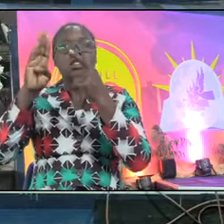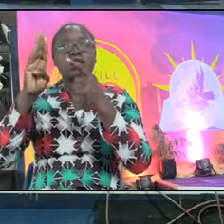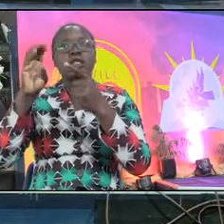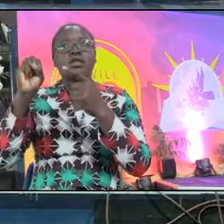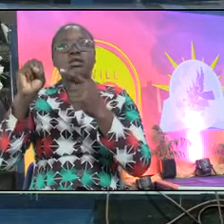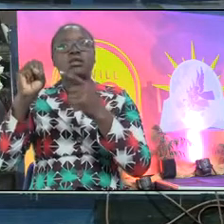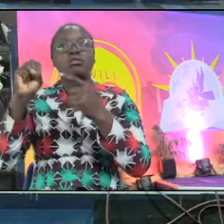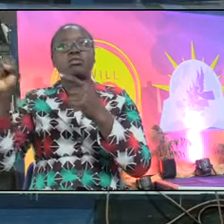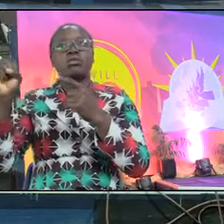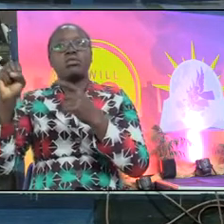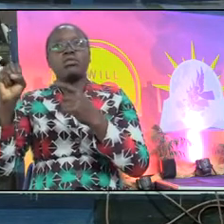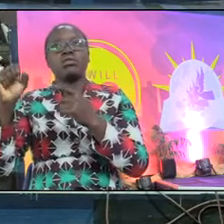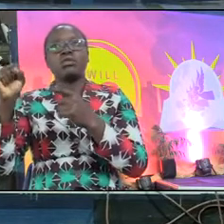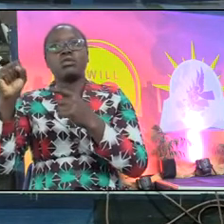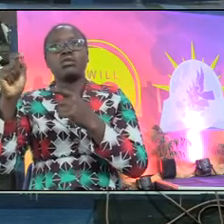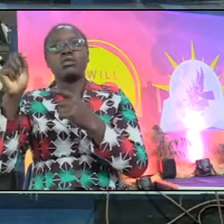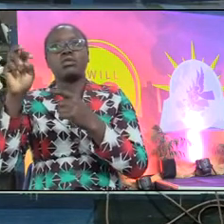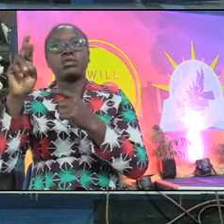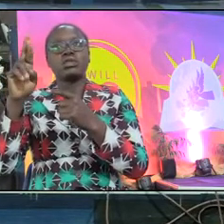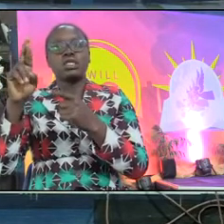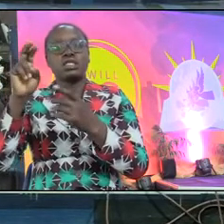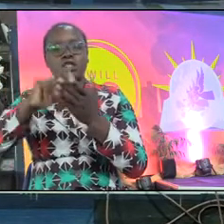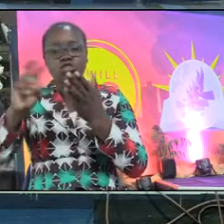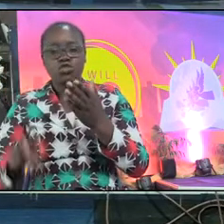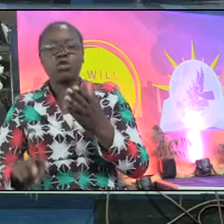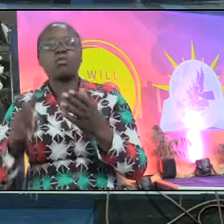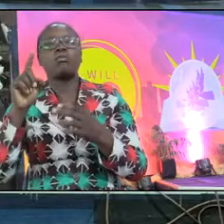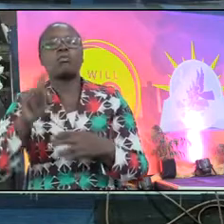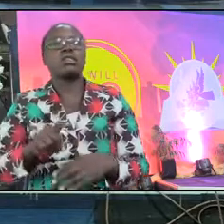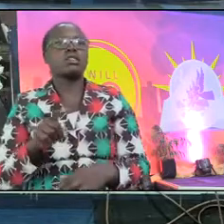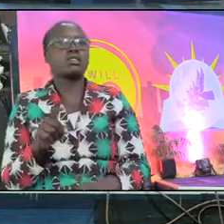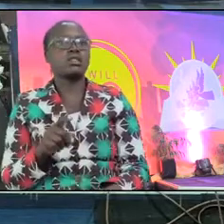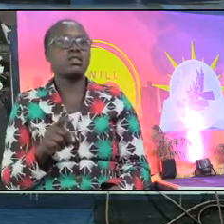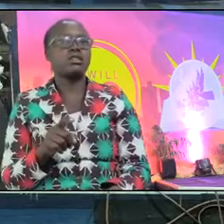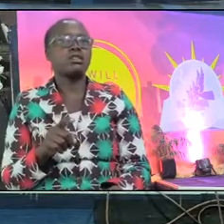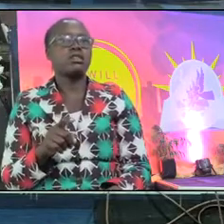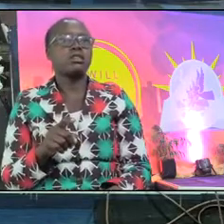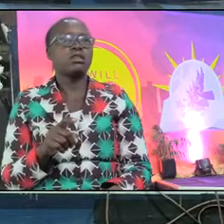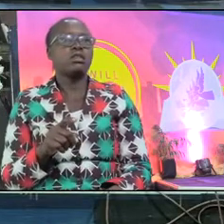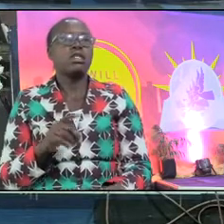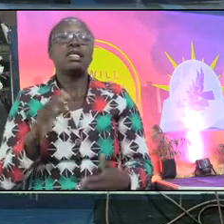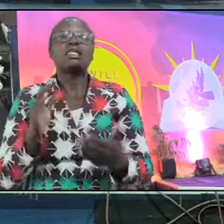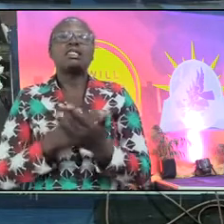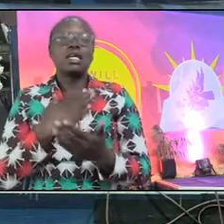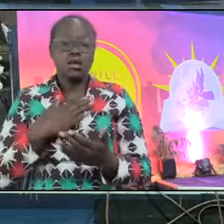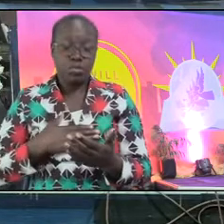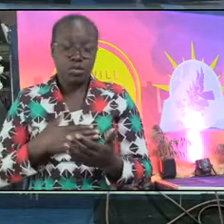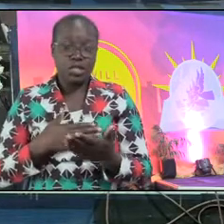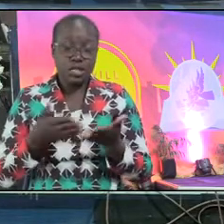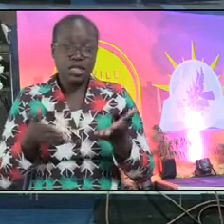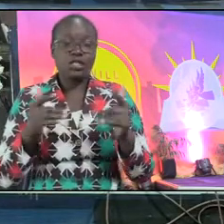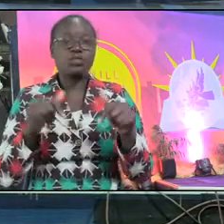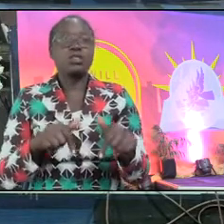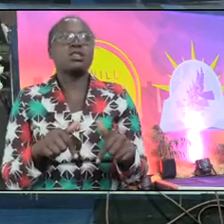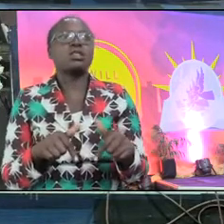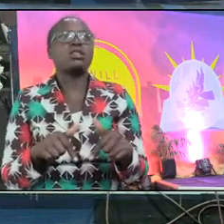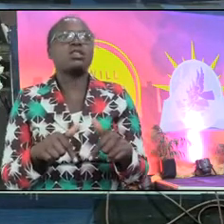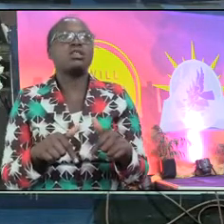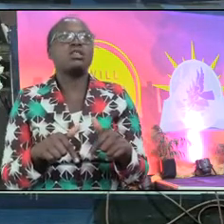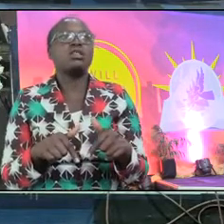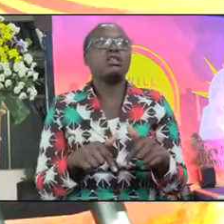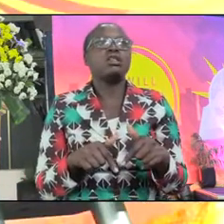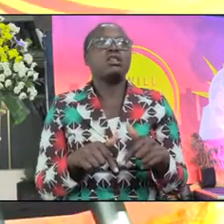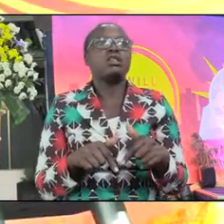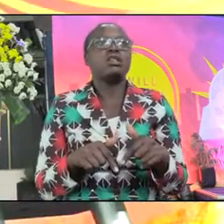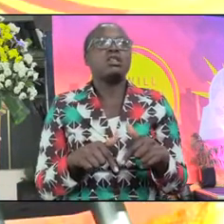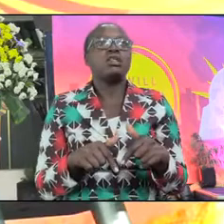boosters have to drop off. Ouch. Somebody in this house today,